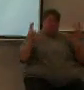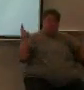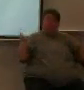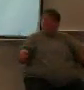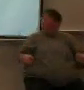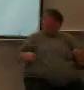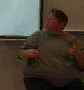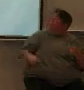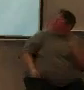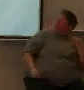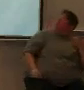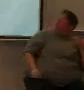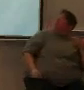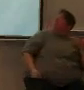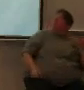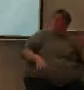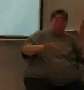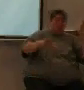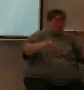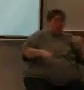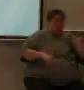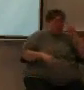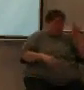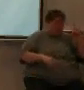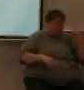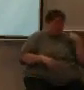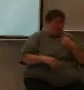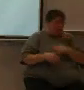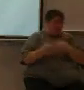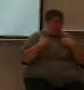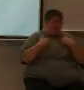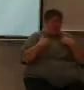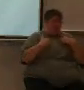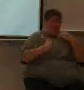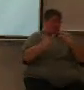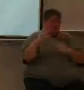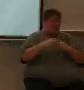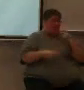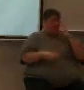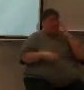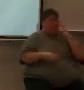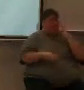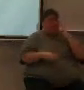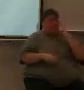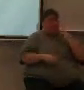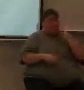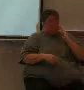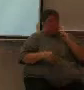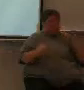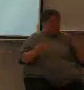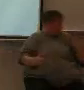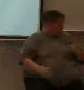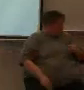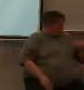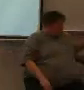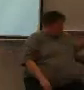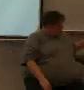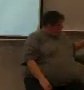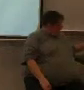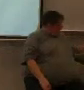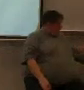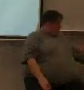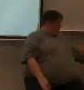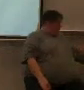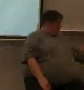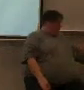have huge problems with here. While the precipitation is somewhat acidic from human